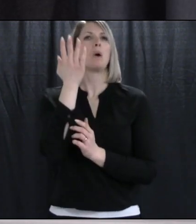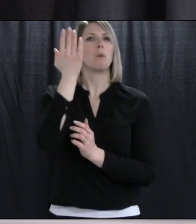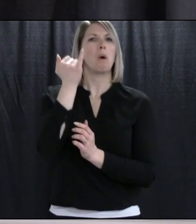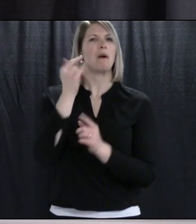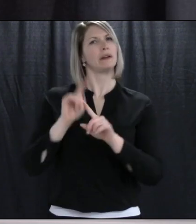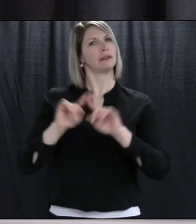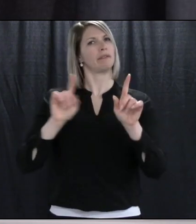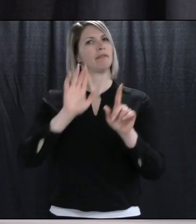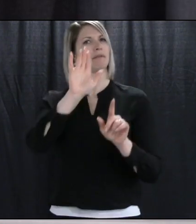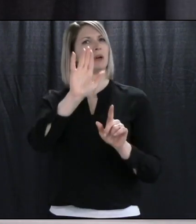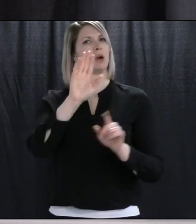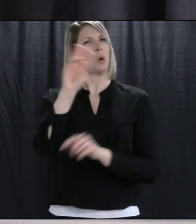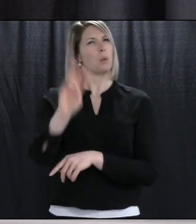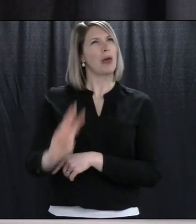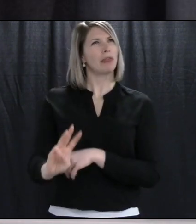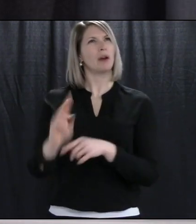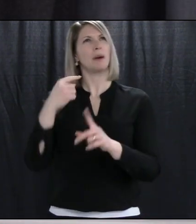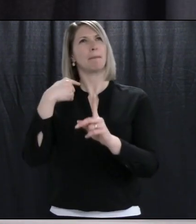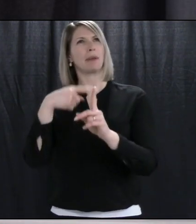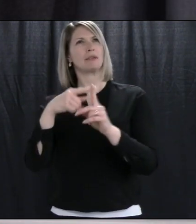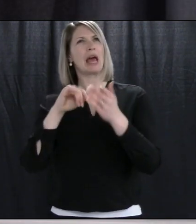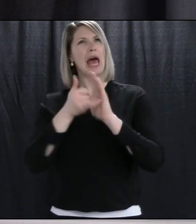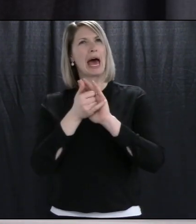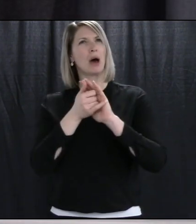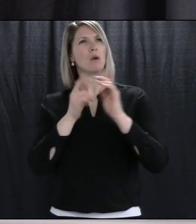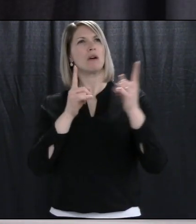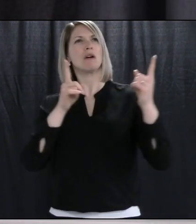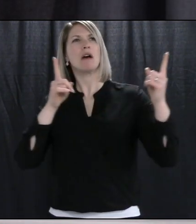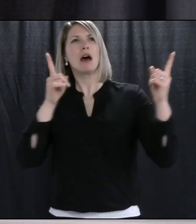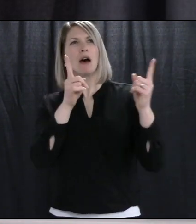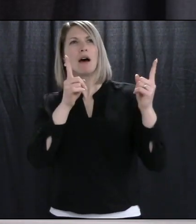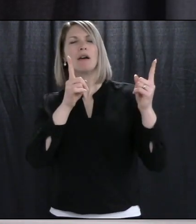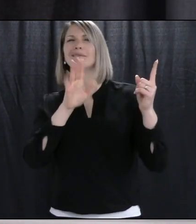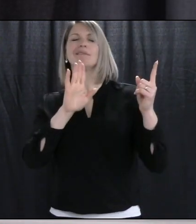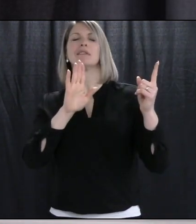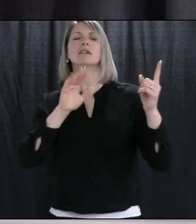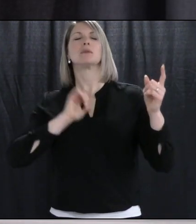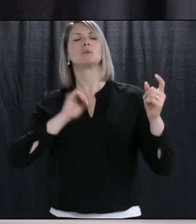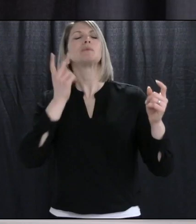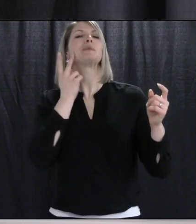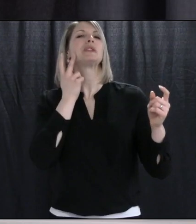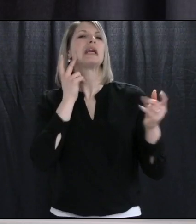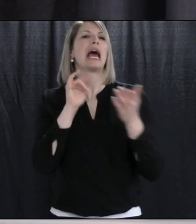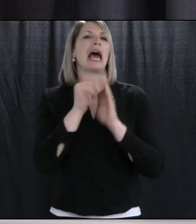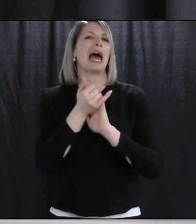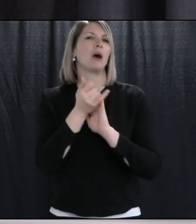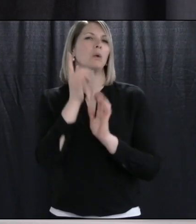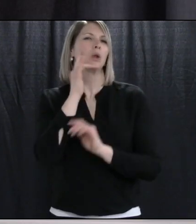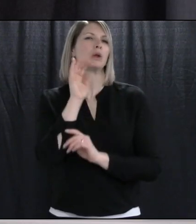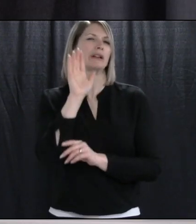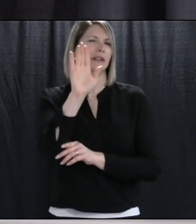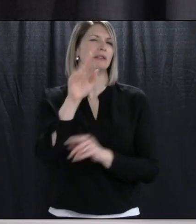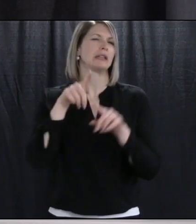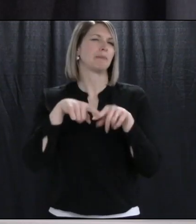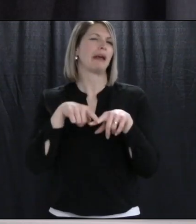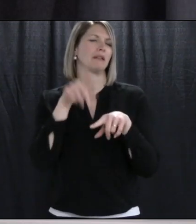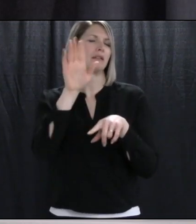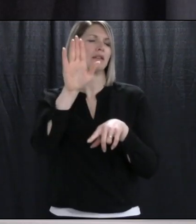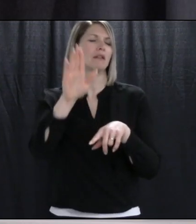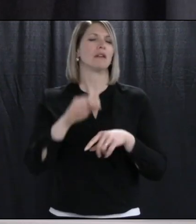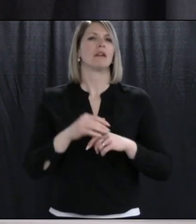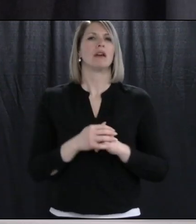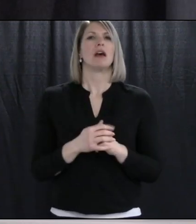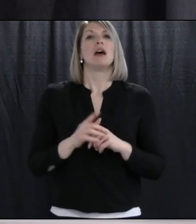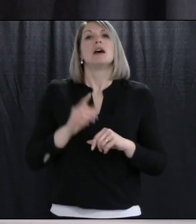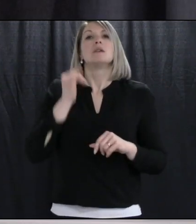will be done on the basis of recommendations from public health and from testing, and I would refer anyone who is